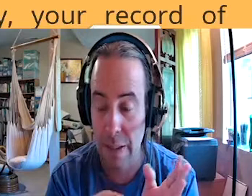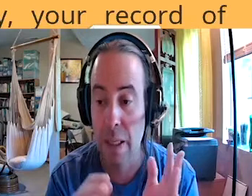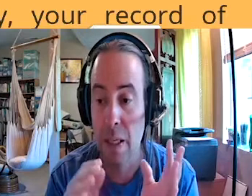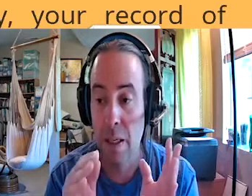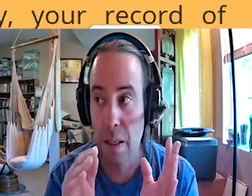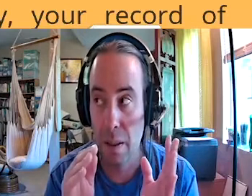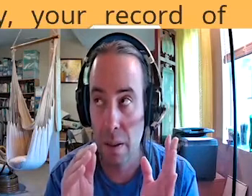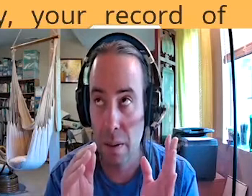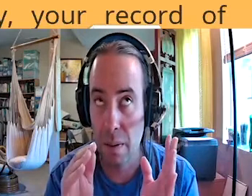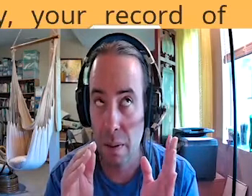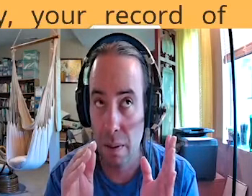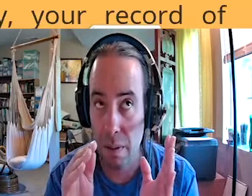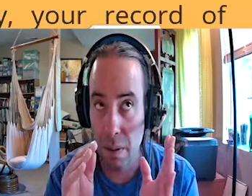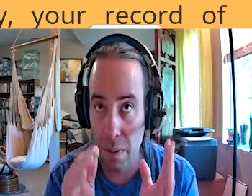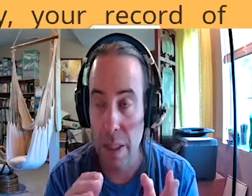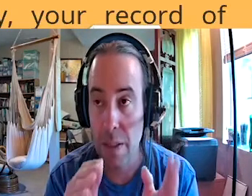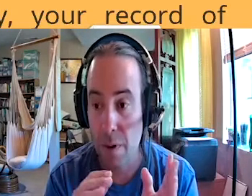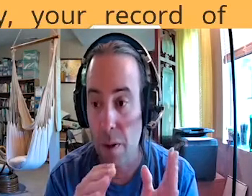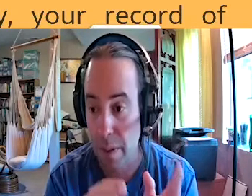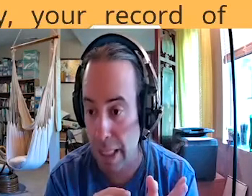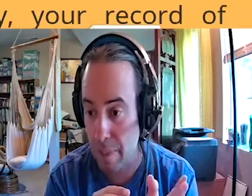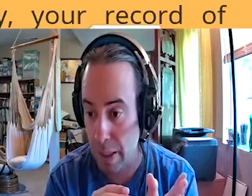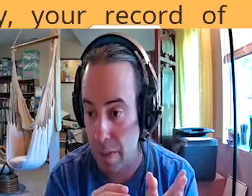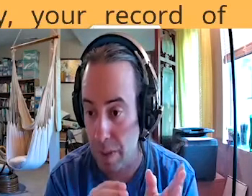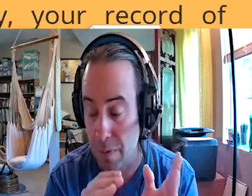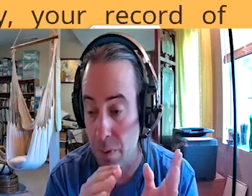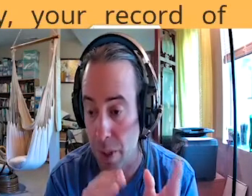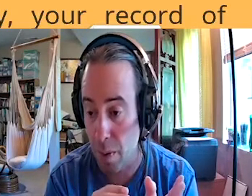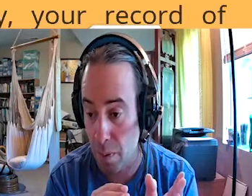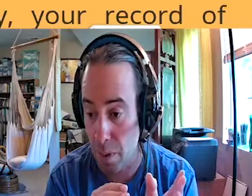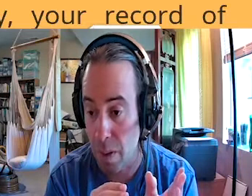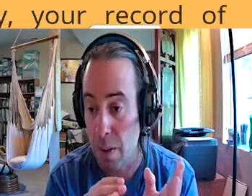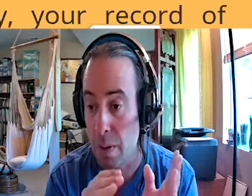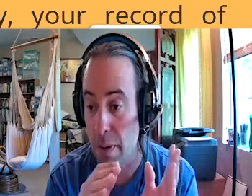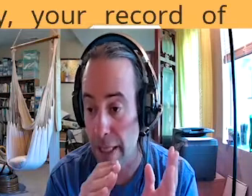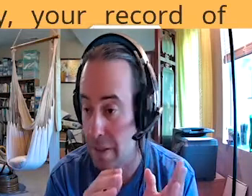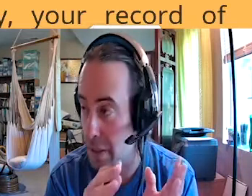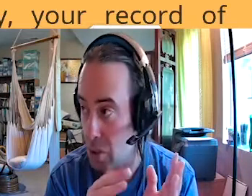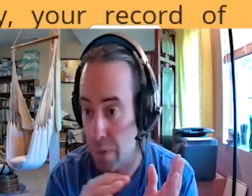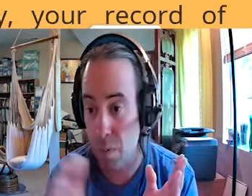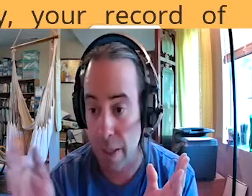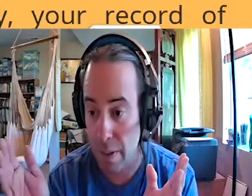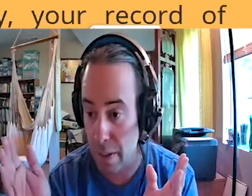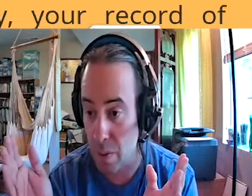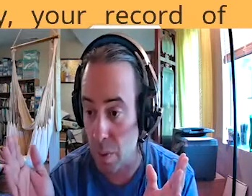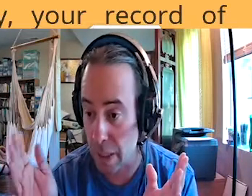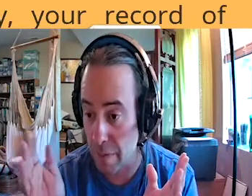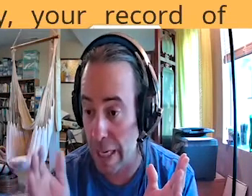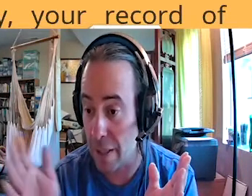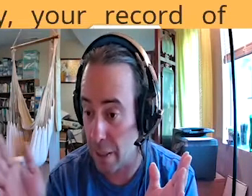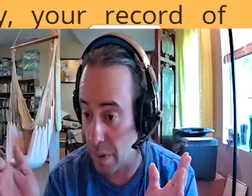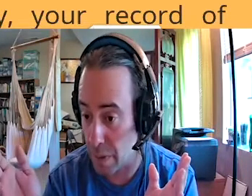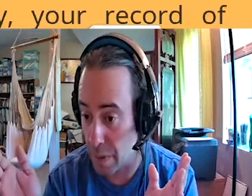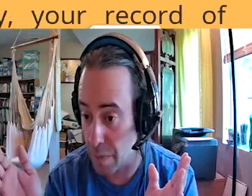say is you need to follow the timelines, because if you don't, that is the chief way that the district